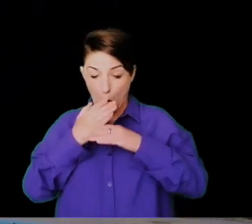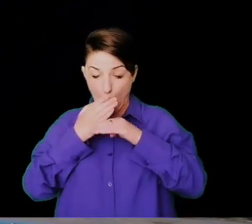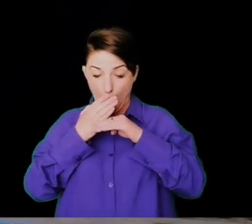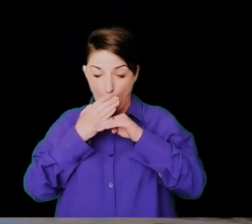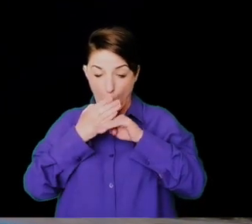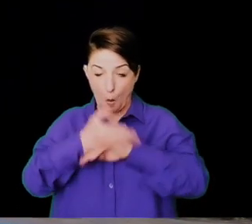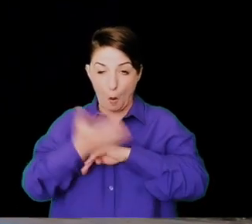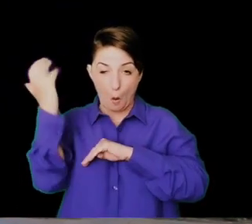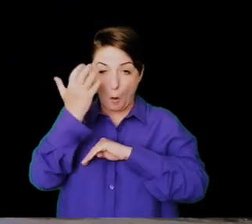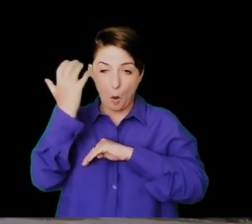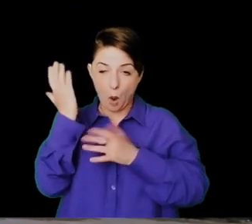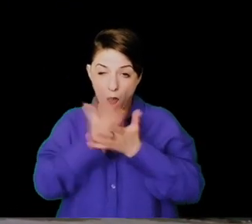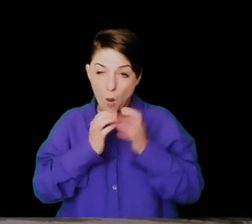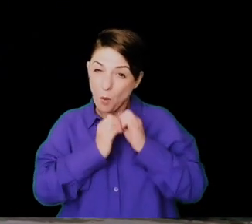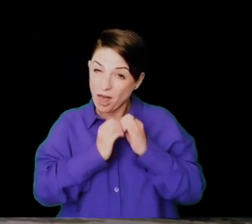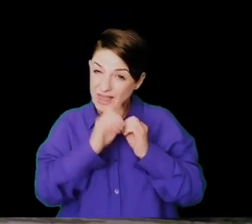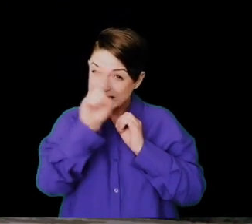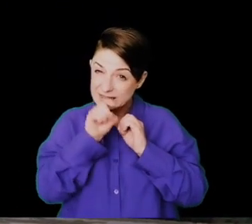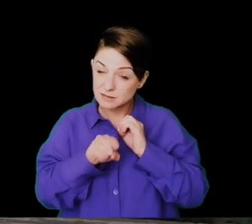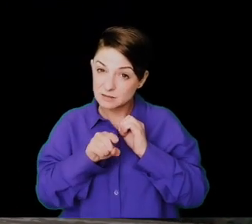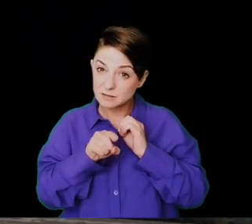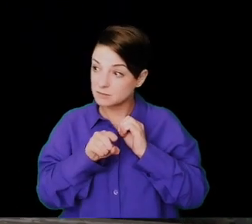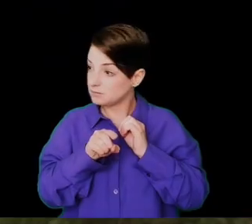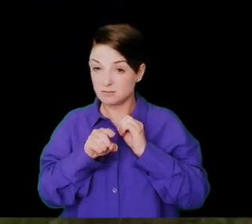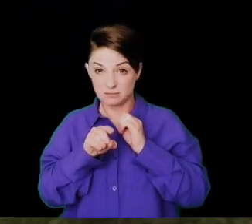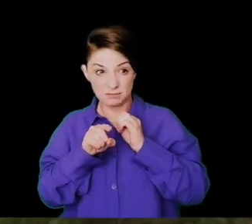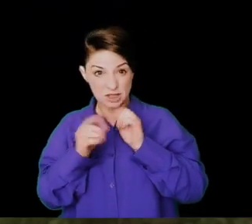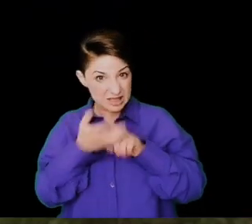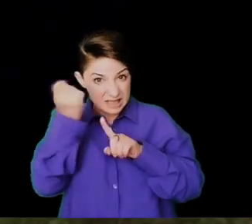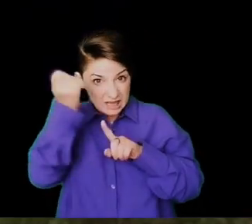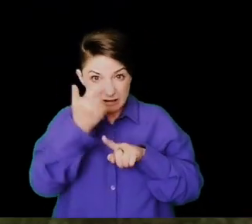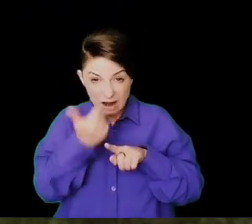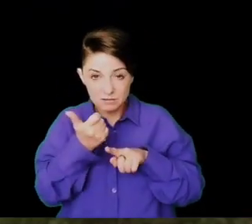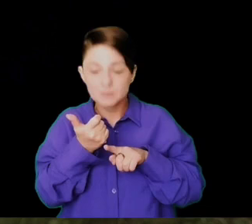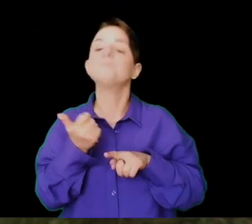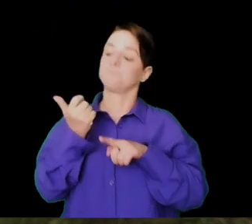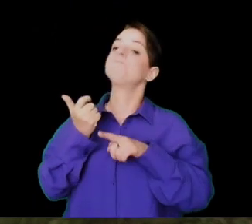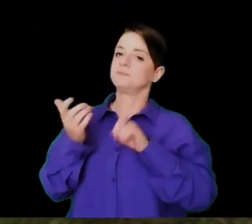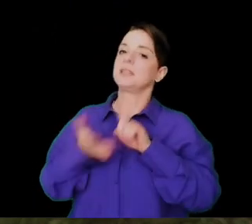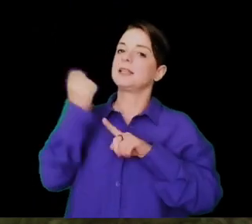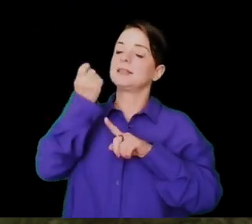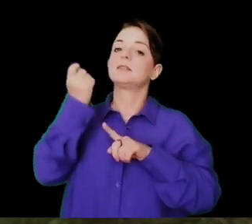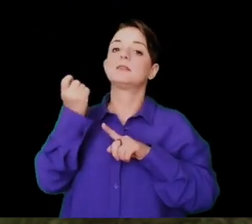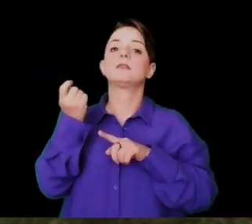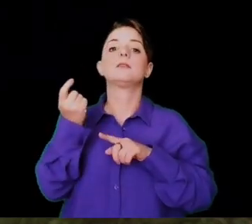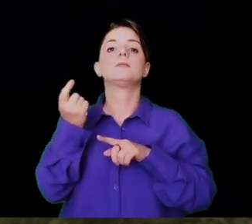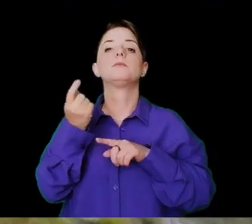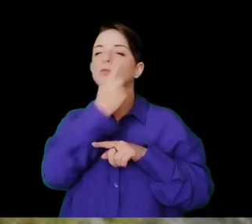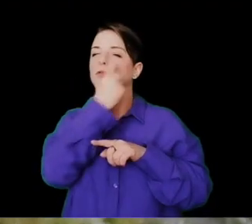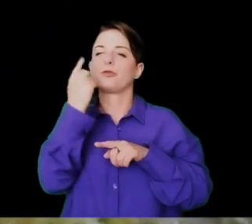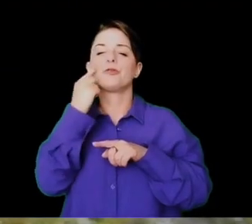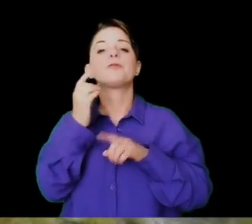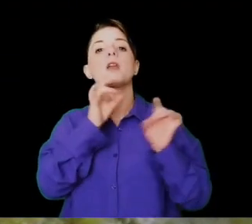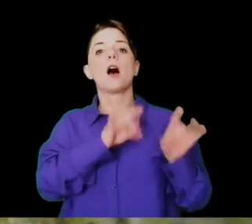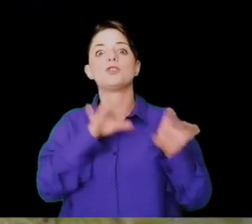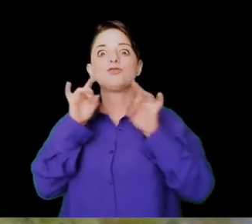You might think this looks like a heck of a lot of work and wonder if it's really worth it. Does marine restoration like this really work? Well, yes, it does.